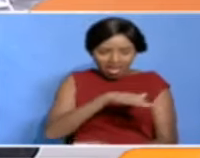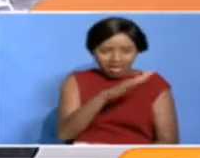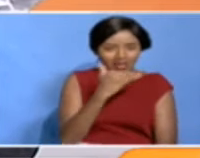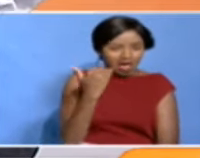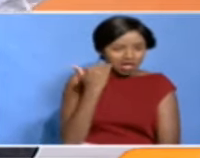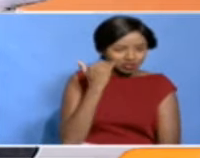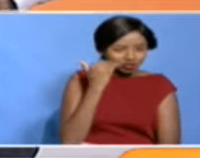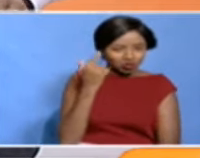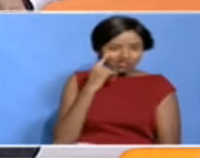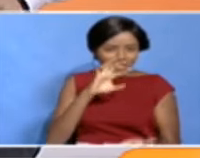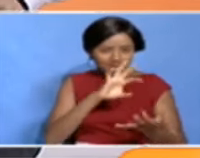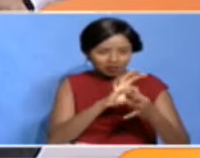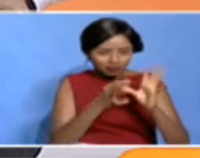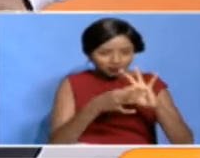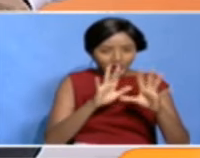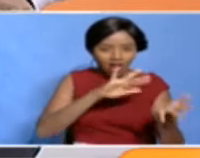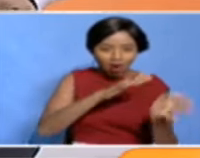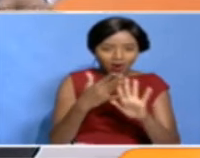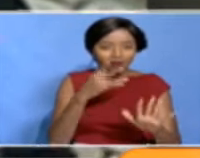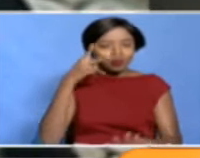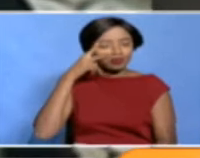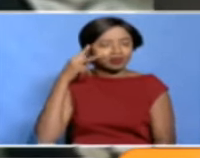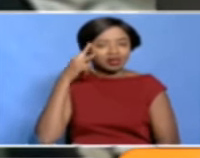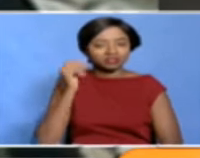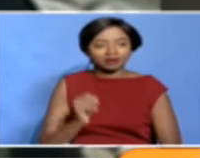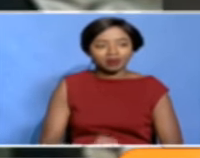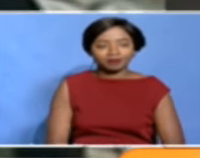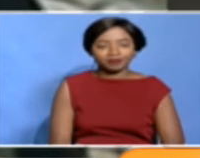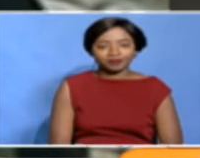links to Al-Shabaab operatives.